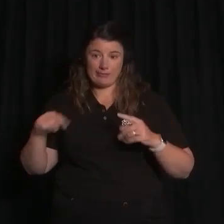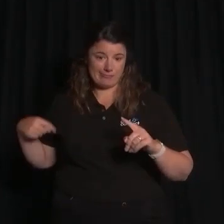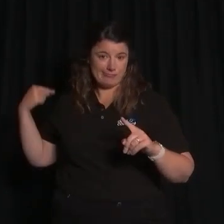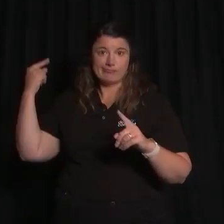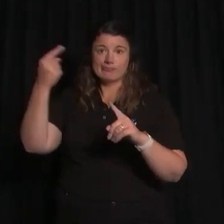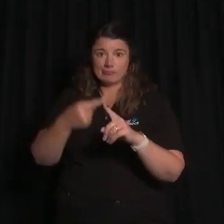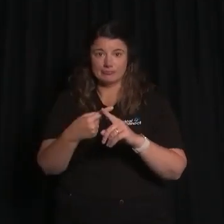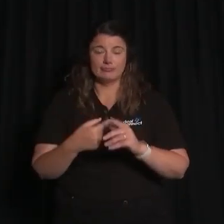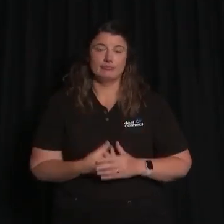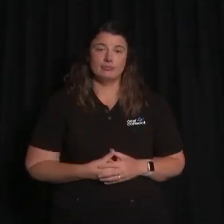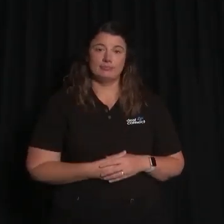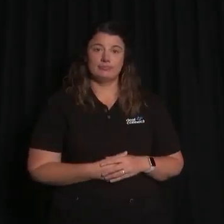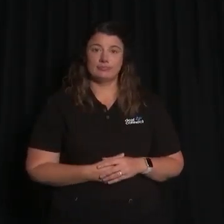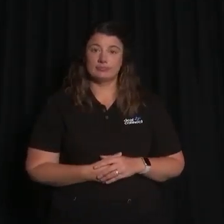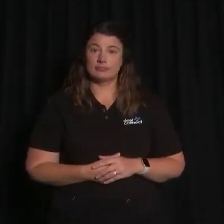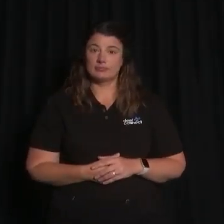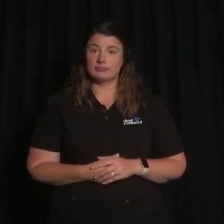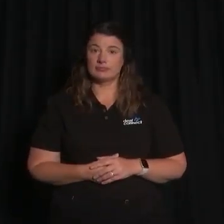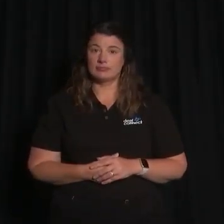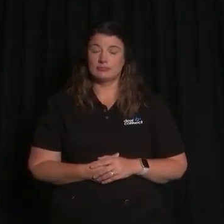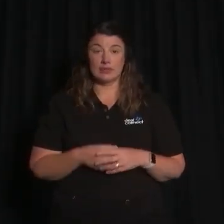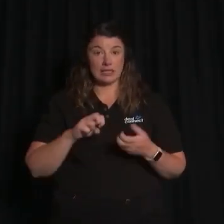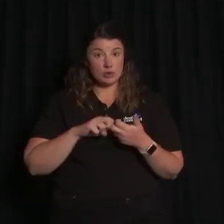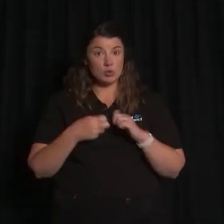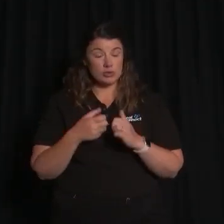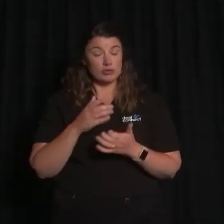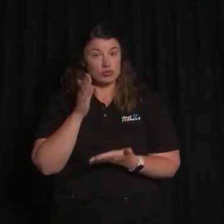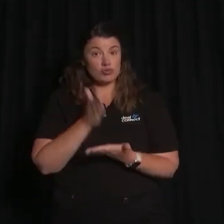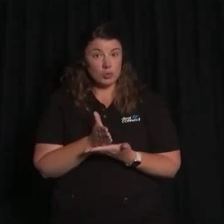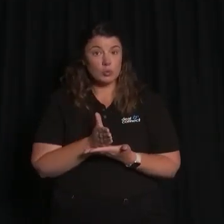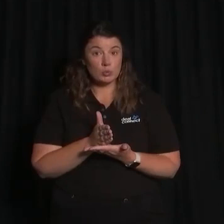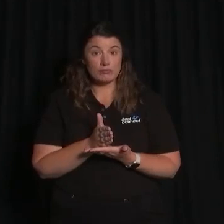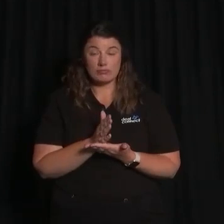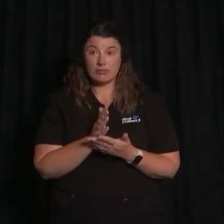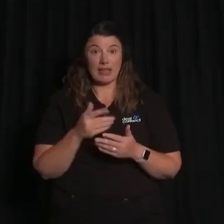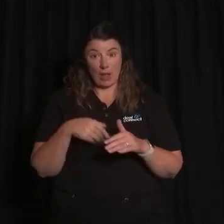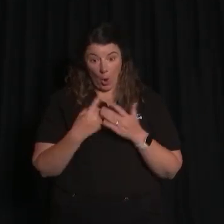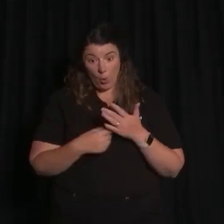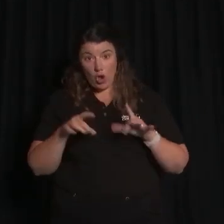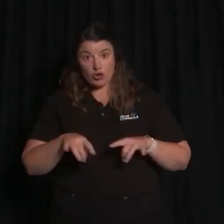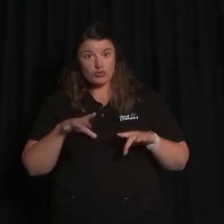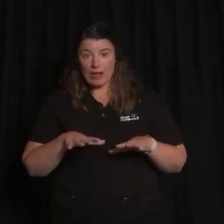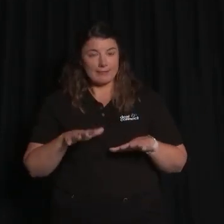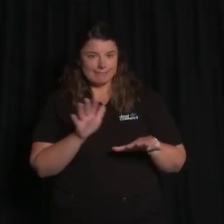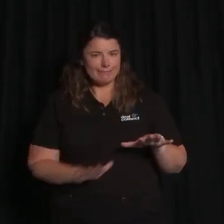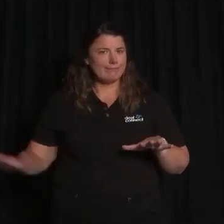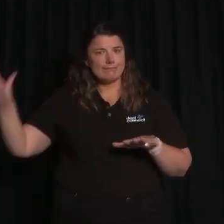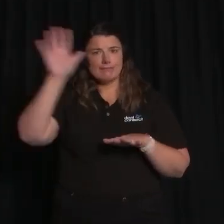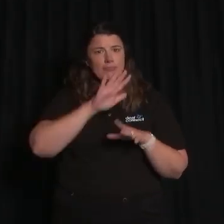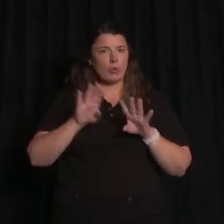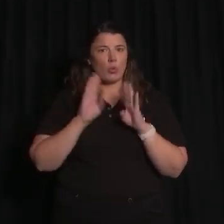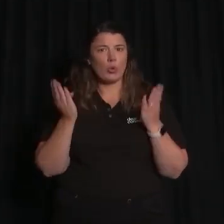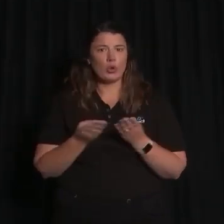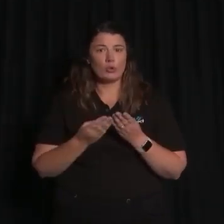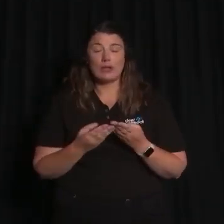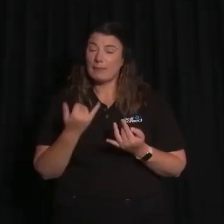time. And these issues are true everywhere in the world where we've ever collected these kinds of data.